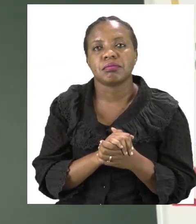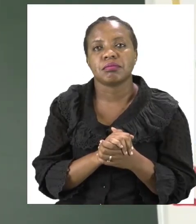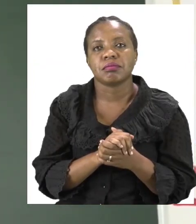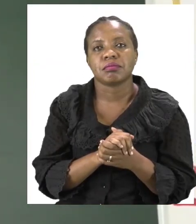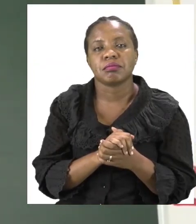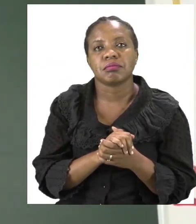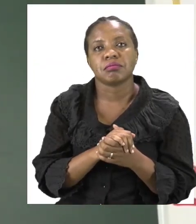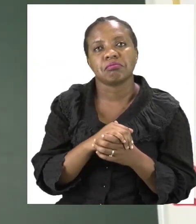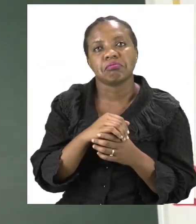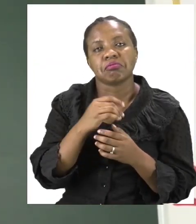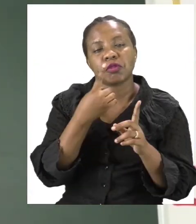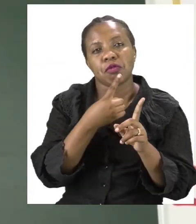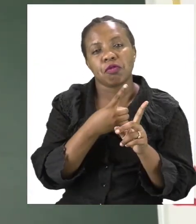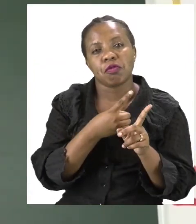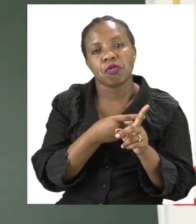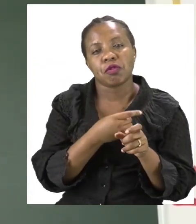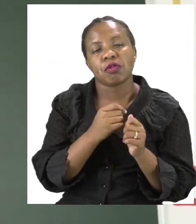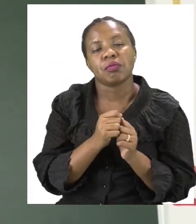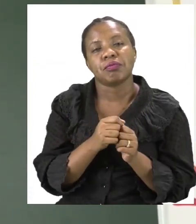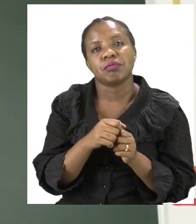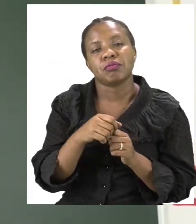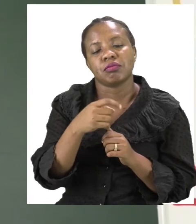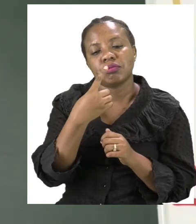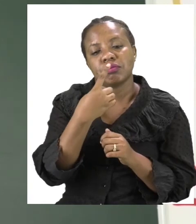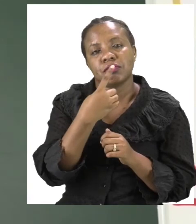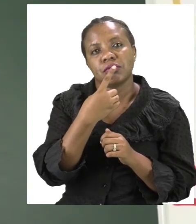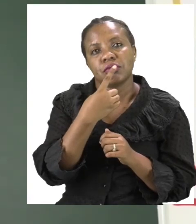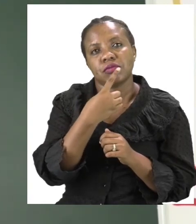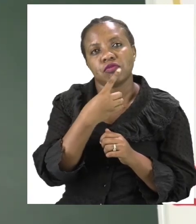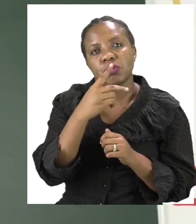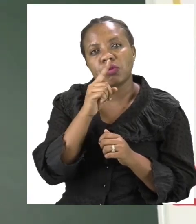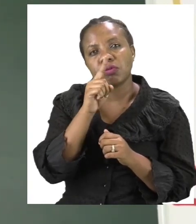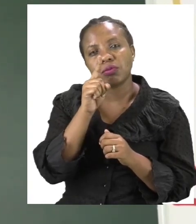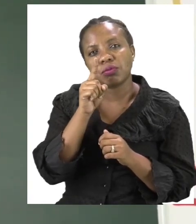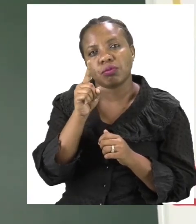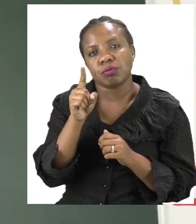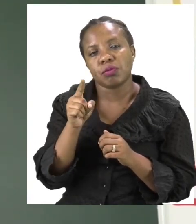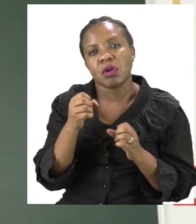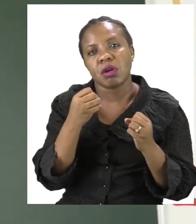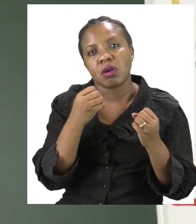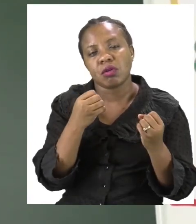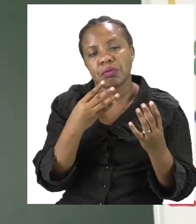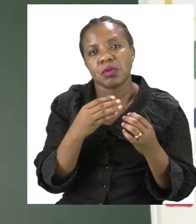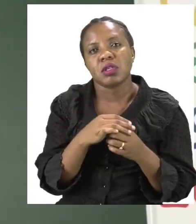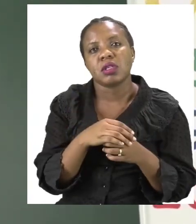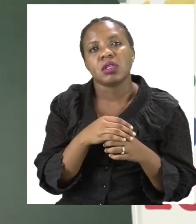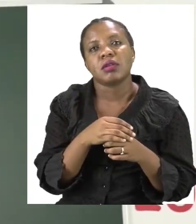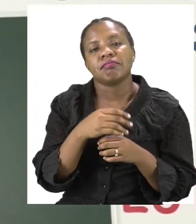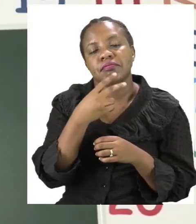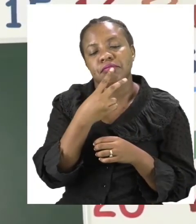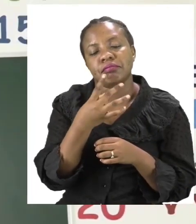get your answer, which is 28 minutes. Have fun with the story sums, take your